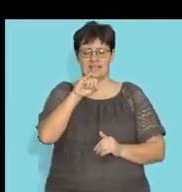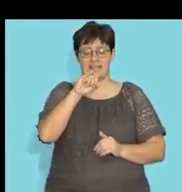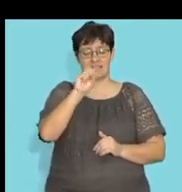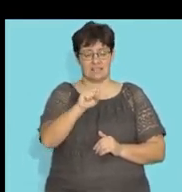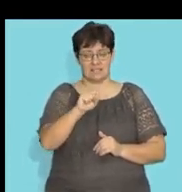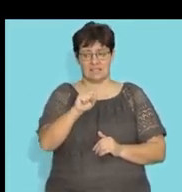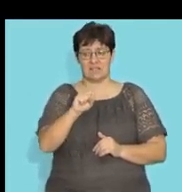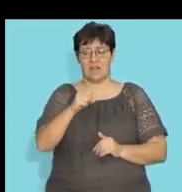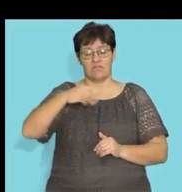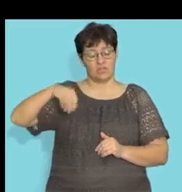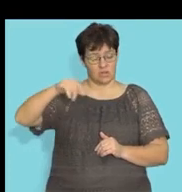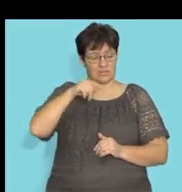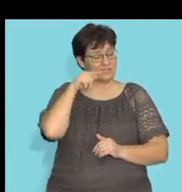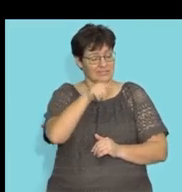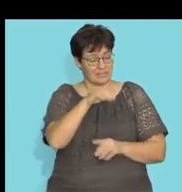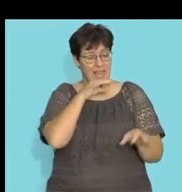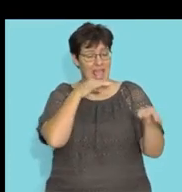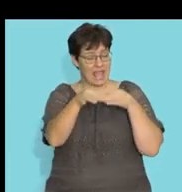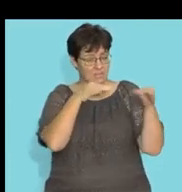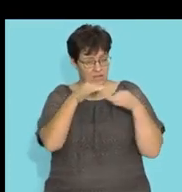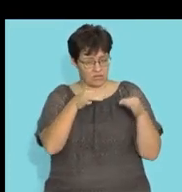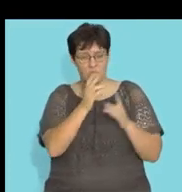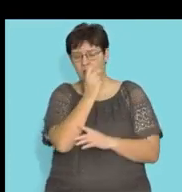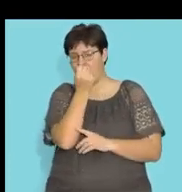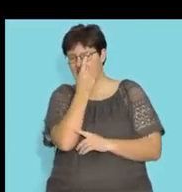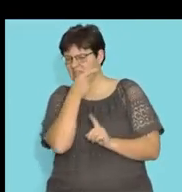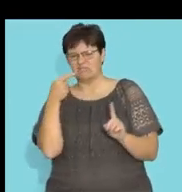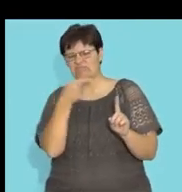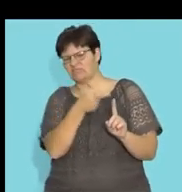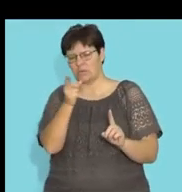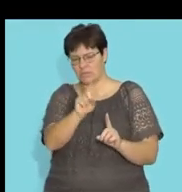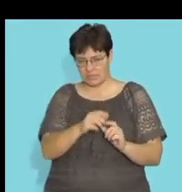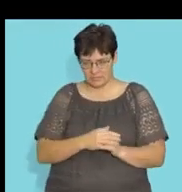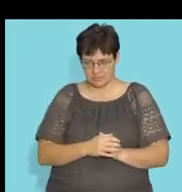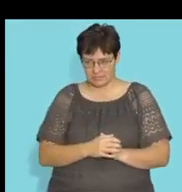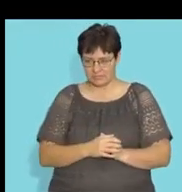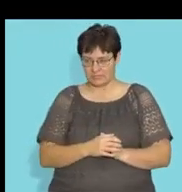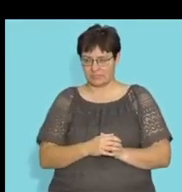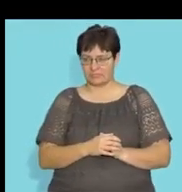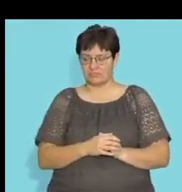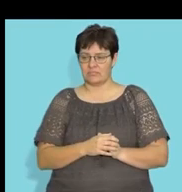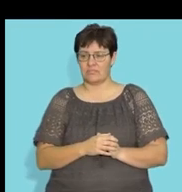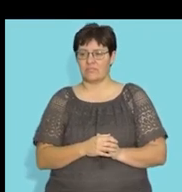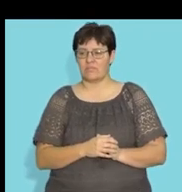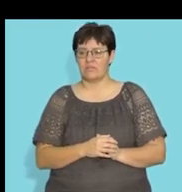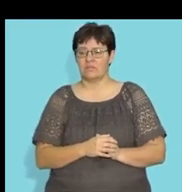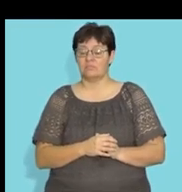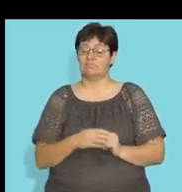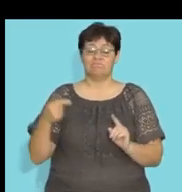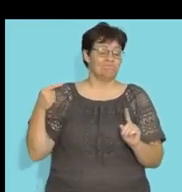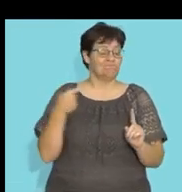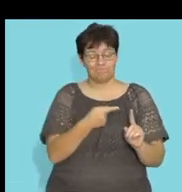terminology hydrolysis, and during my explanation, you will understand what hydrolysis means.